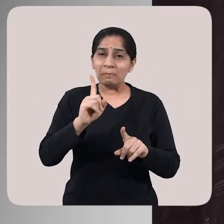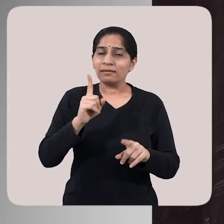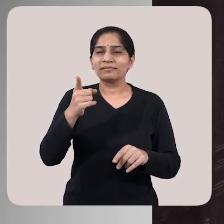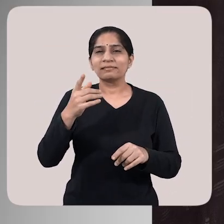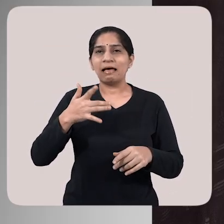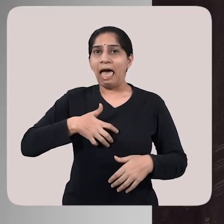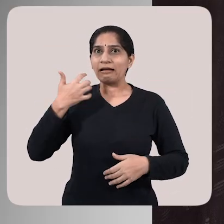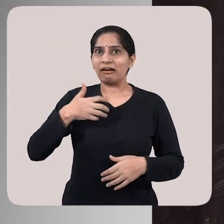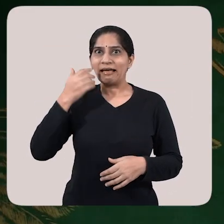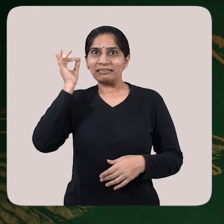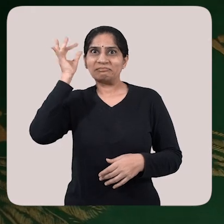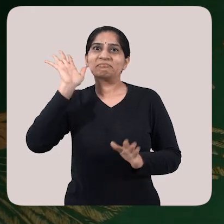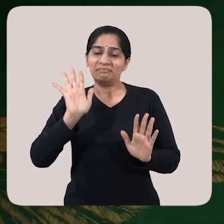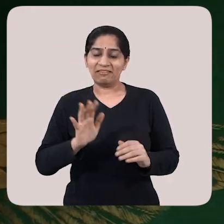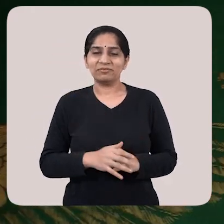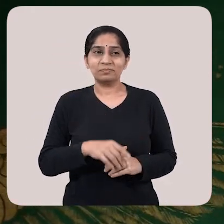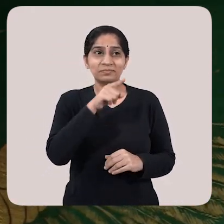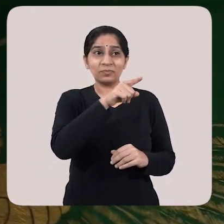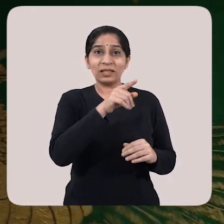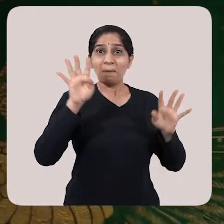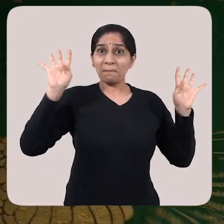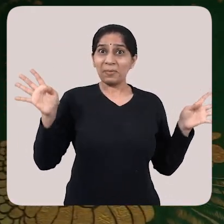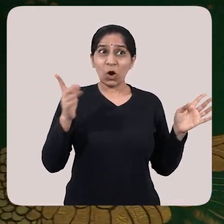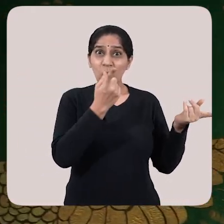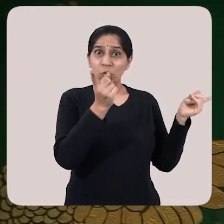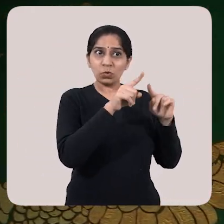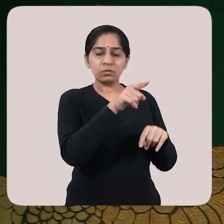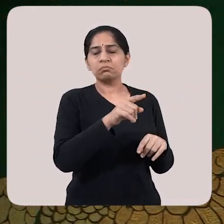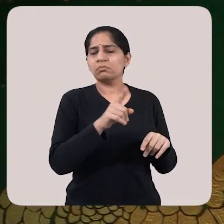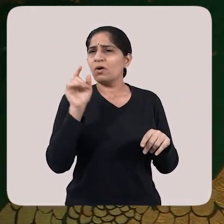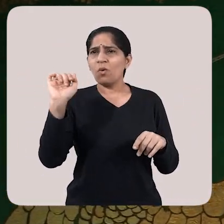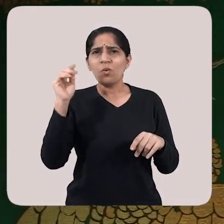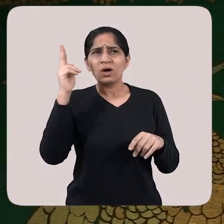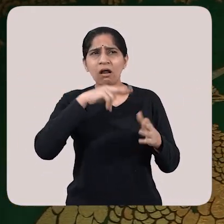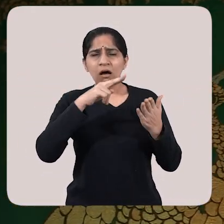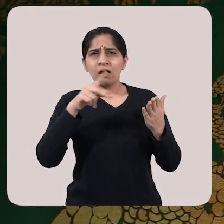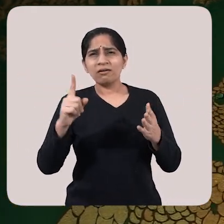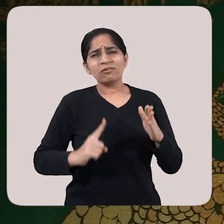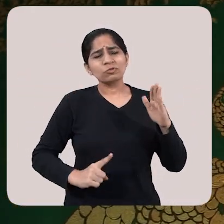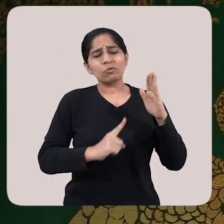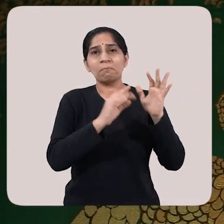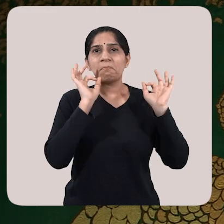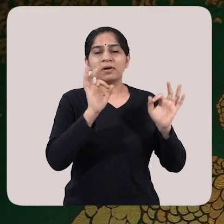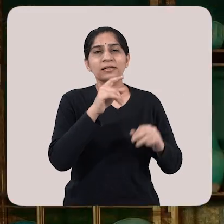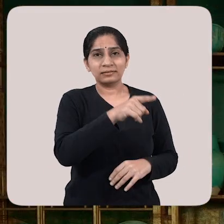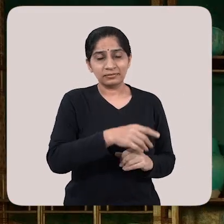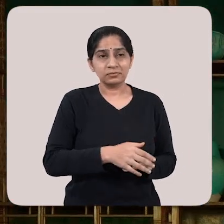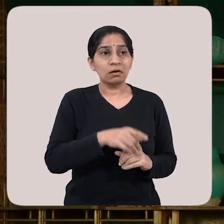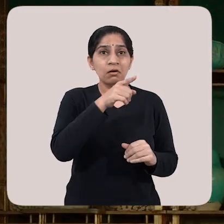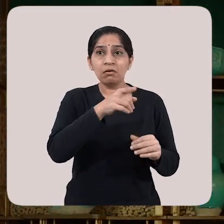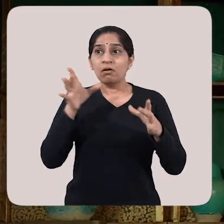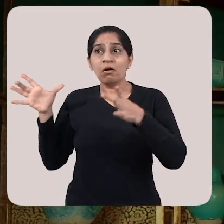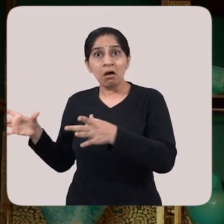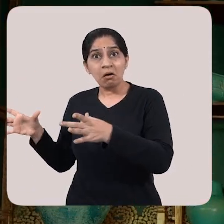and irascible artists. The Peacock Room is Whistler's most complete and transforming artwork, an interior like